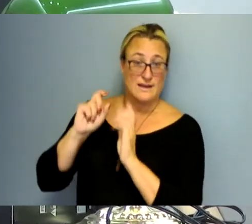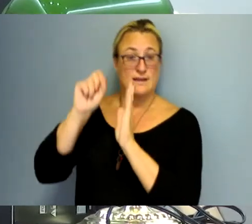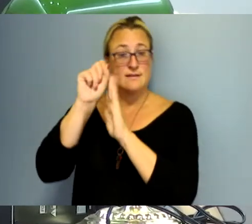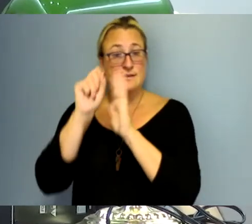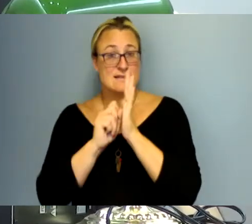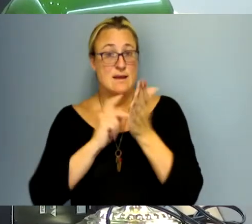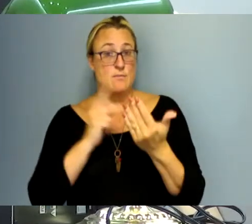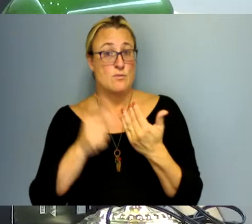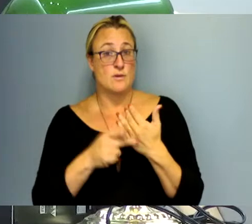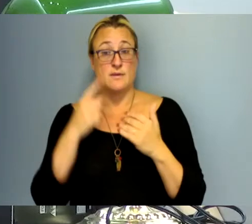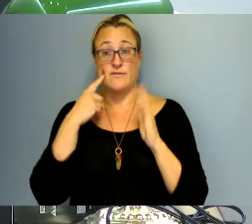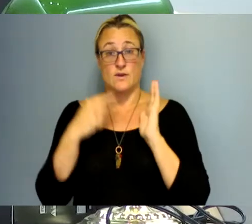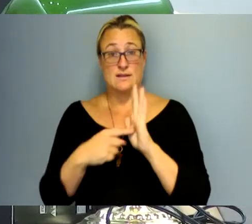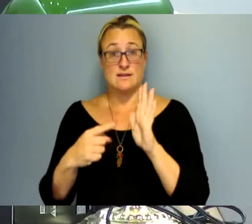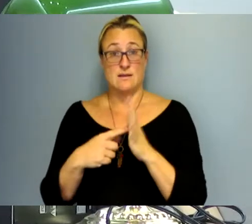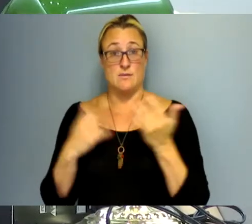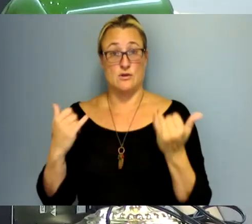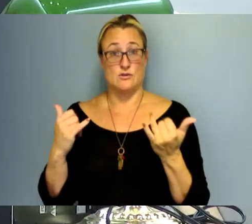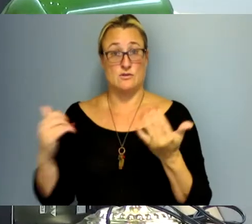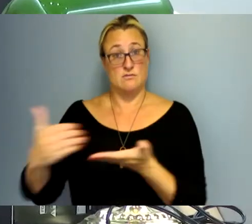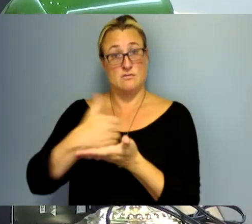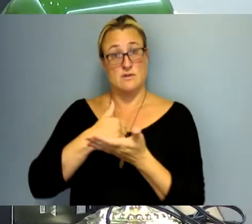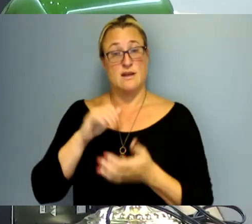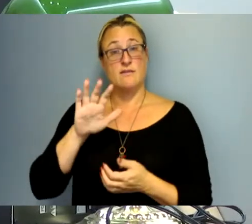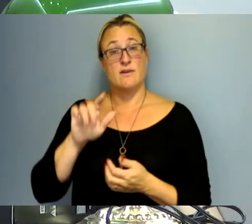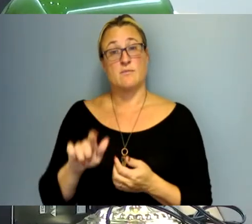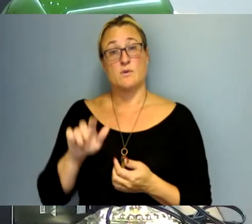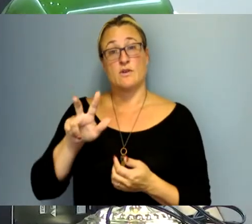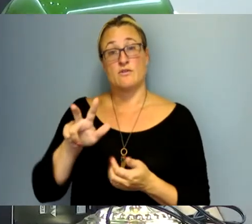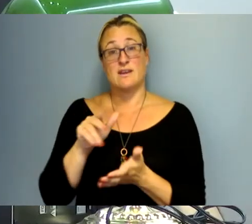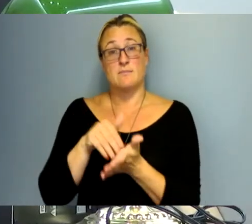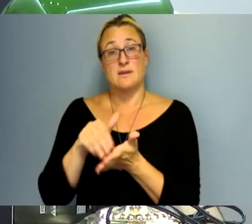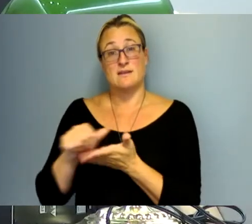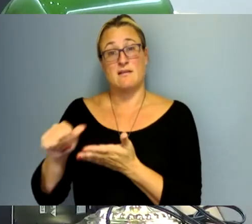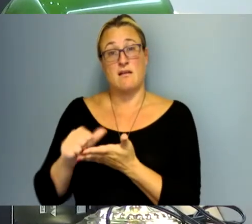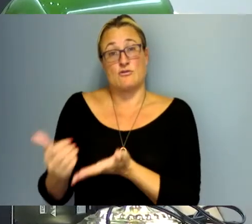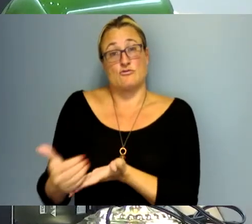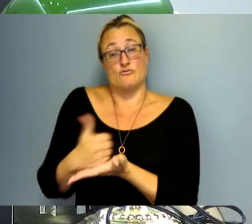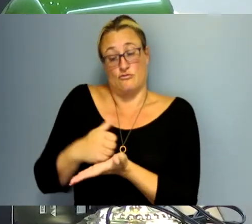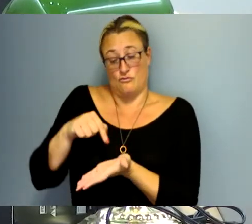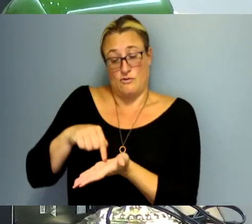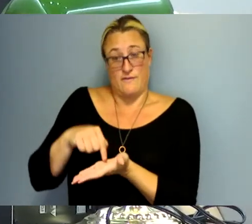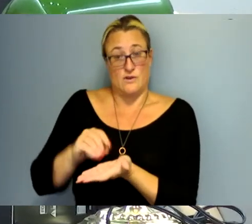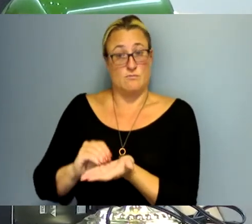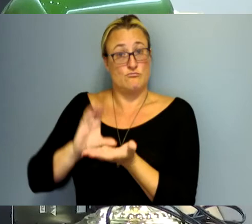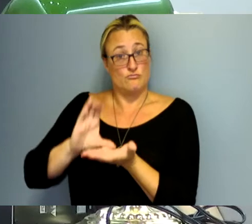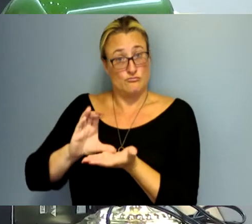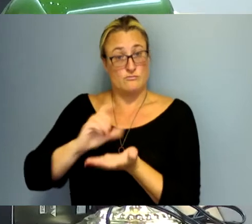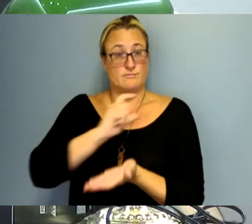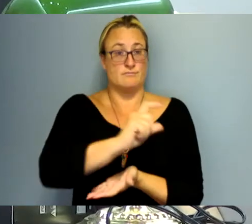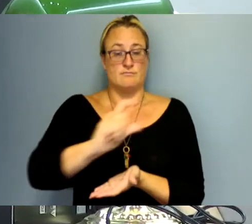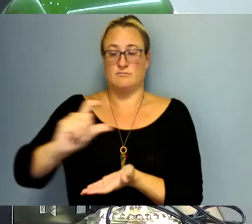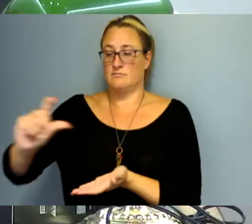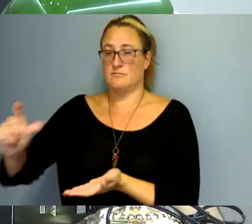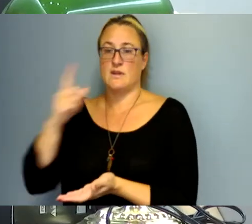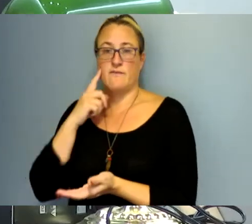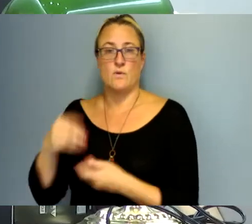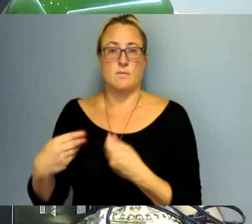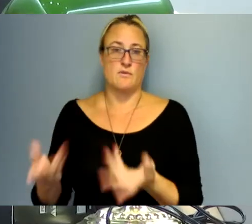today's agenda, we're taking in about $5.3 million in terms of revenue that we can use to then provide services to Bucks County residents.